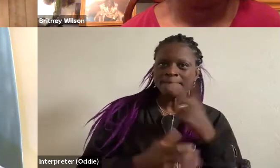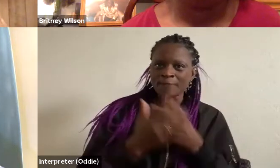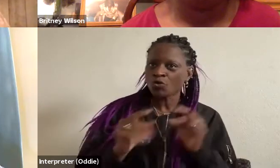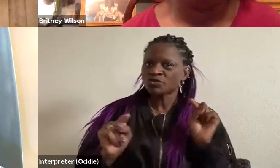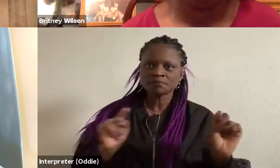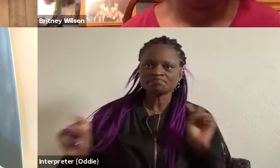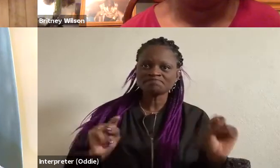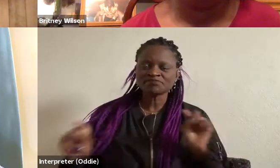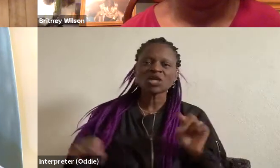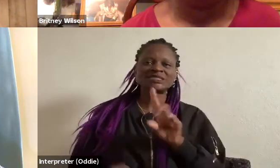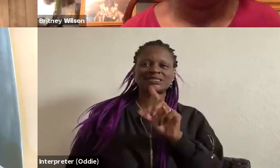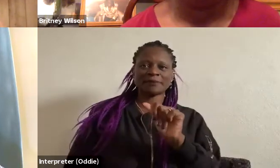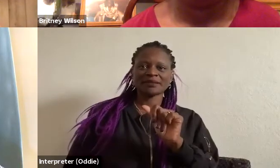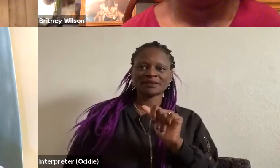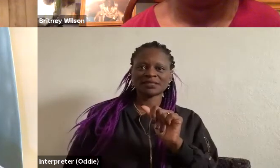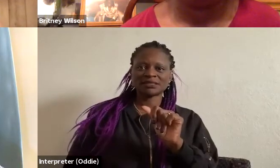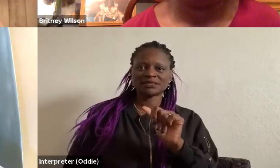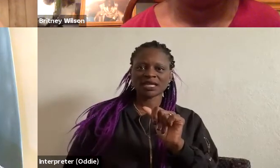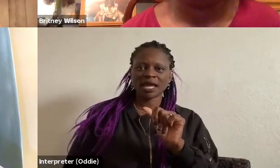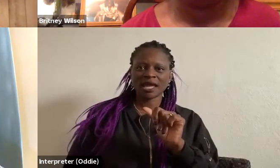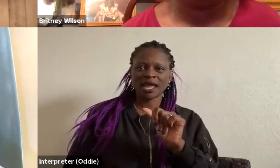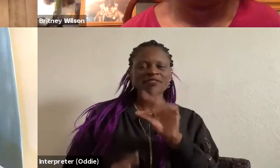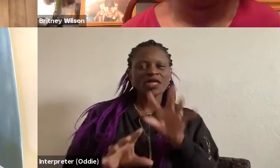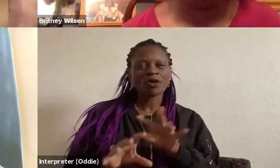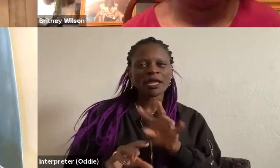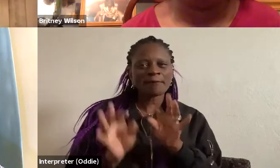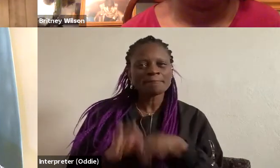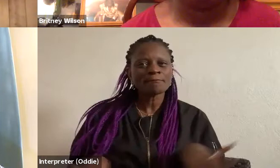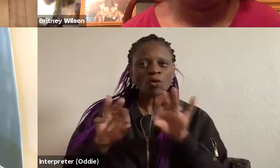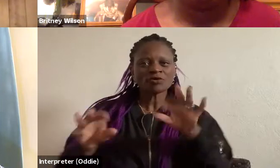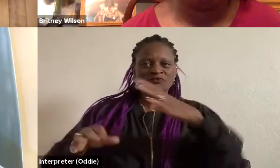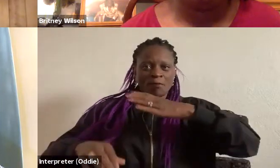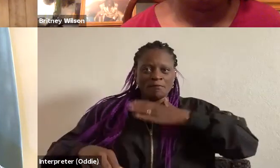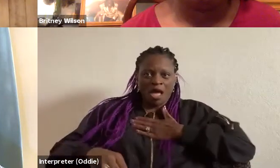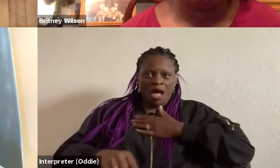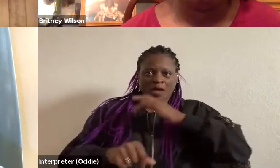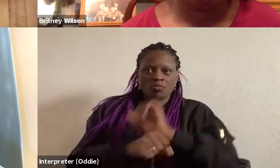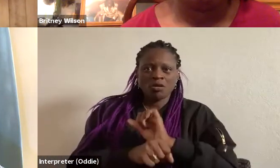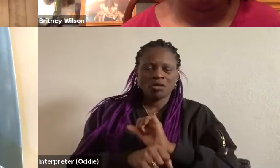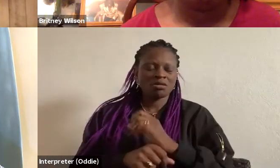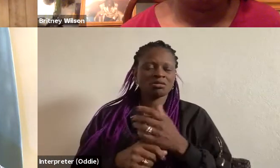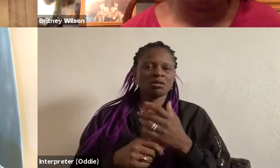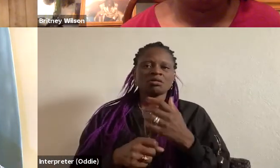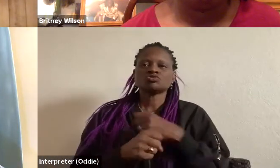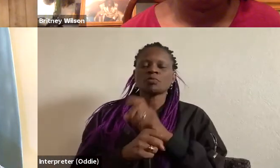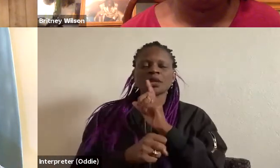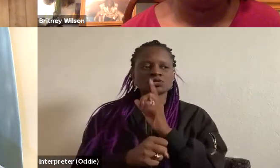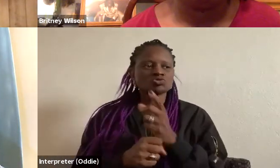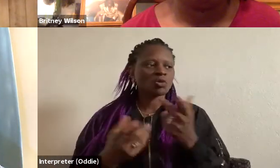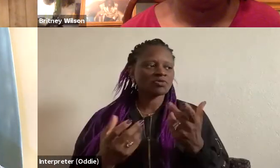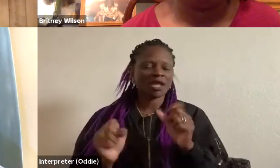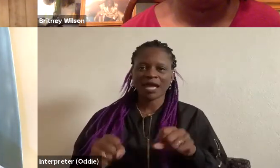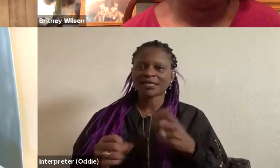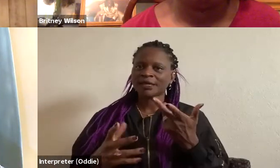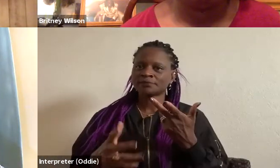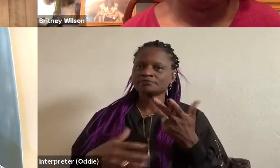is very important for my work to really pinpoint, and also ensure that in what I do, you